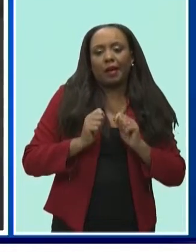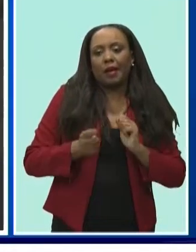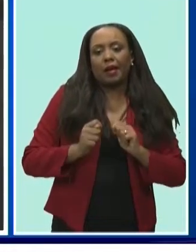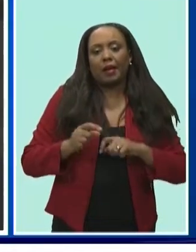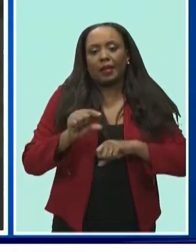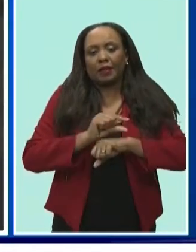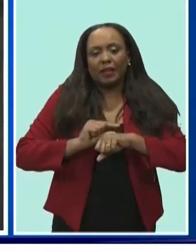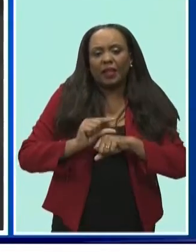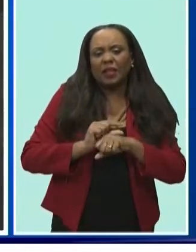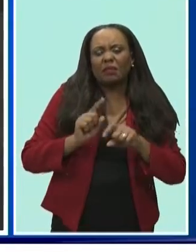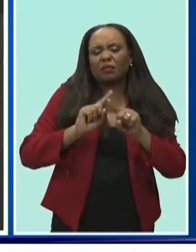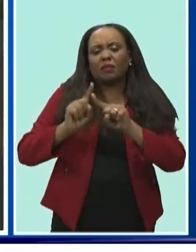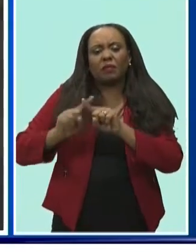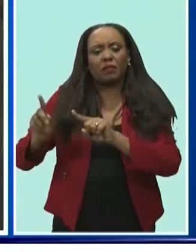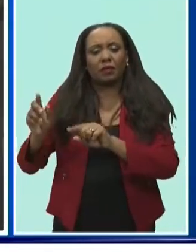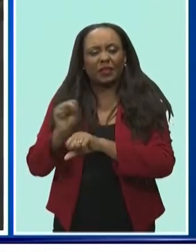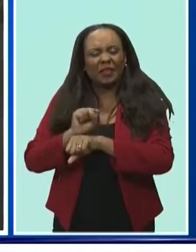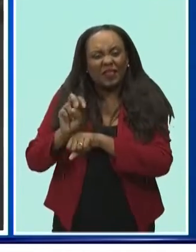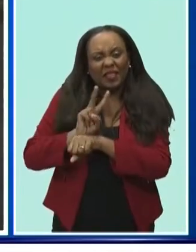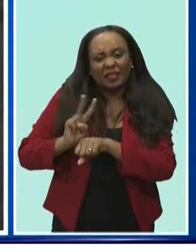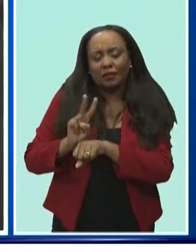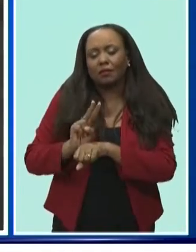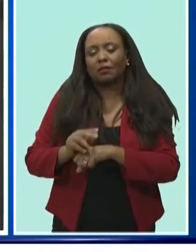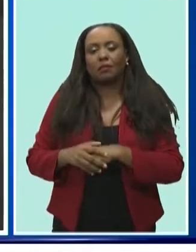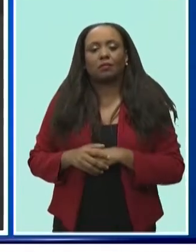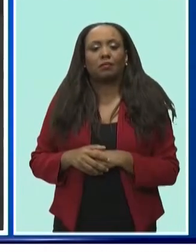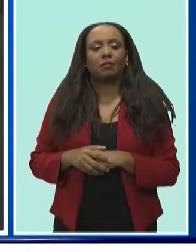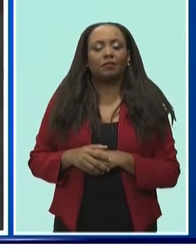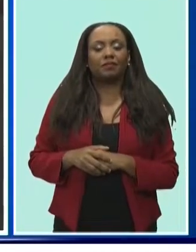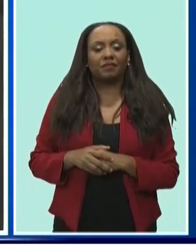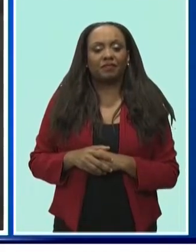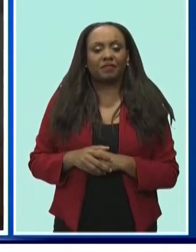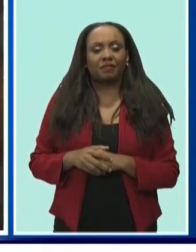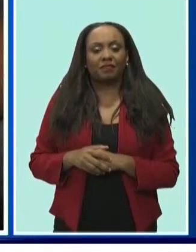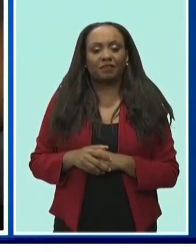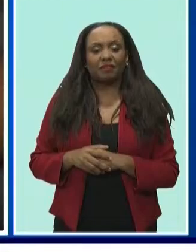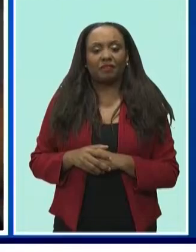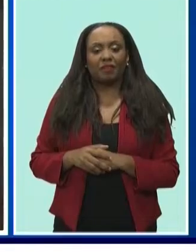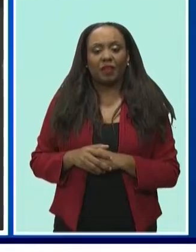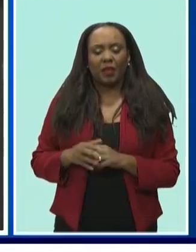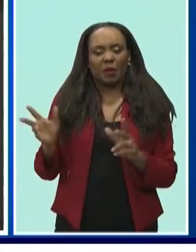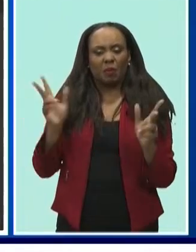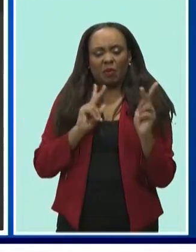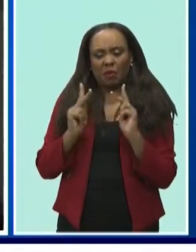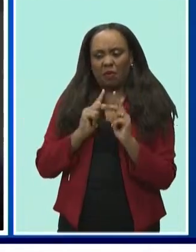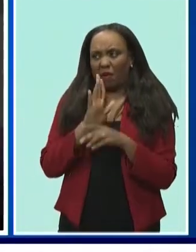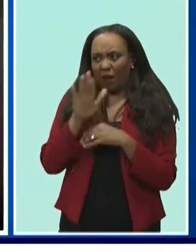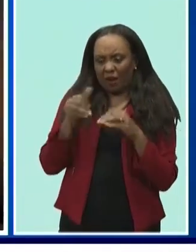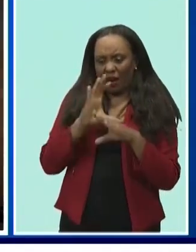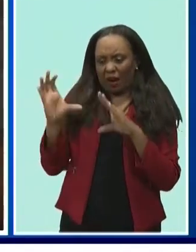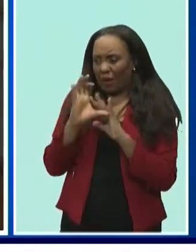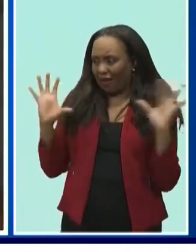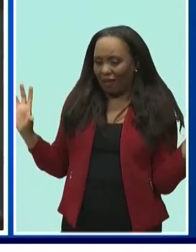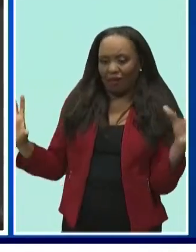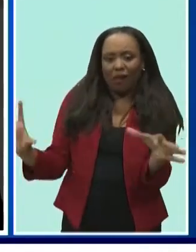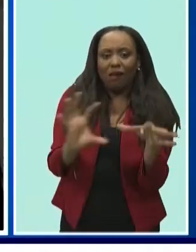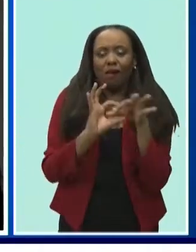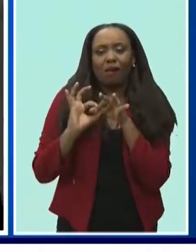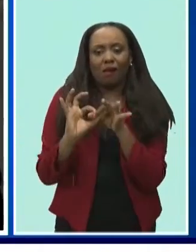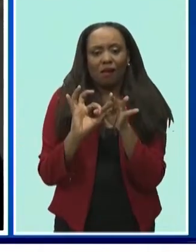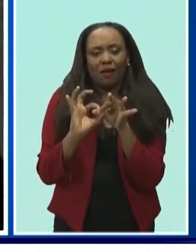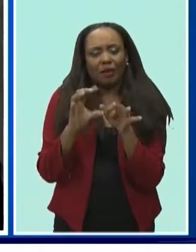Caribbean. So instead of just doing Trinidad artists, we have artists incorporating the whole Caribbean so that we can all get the flavor, because you